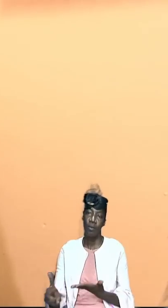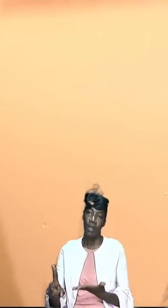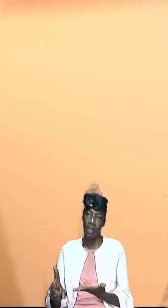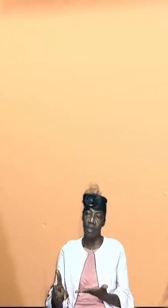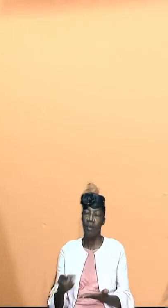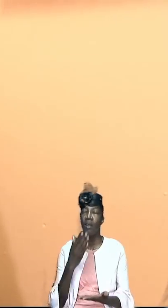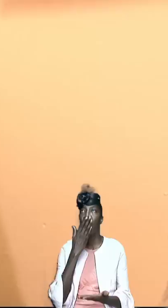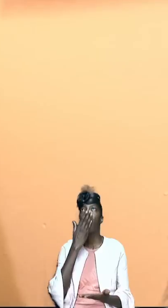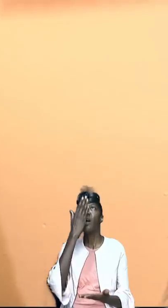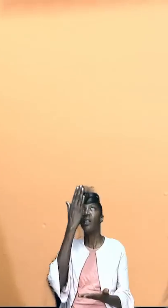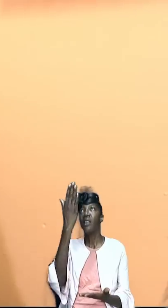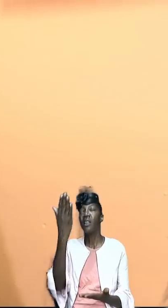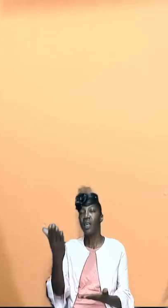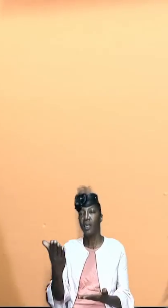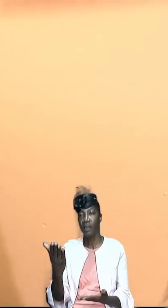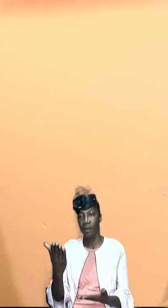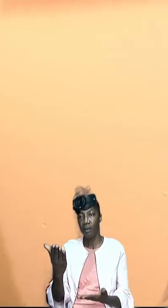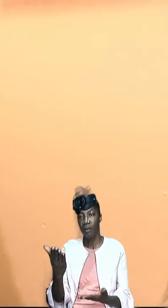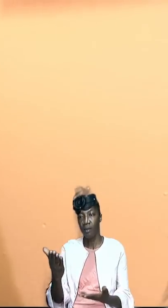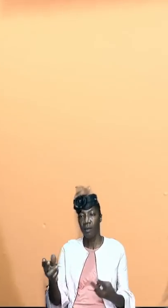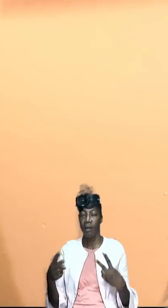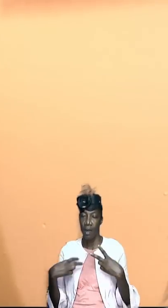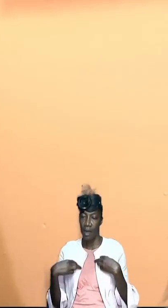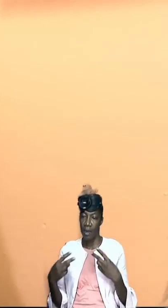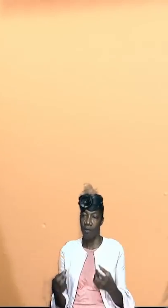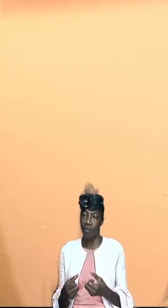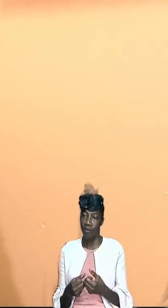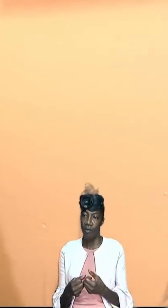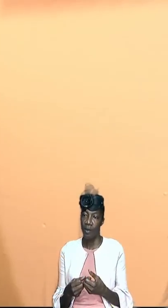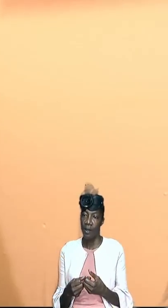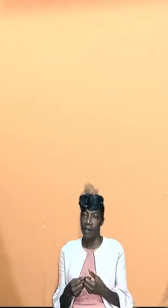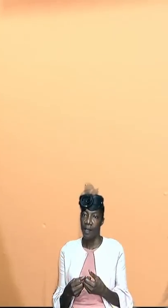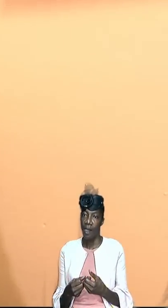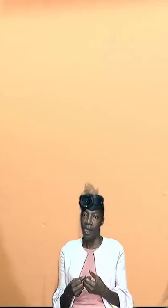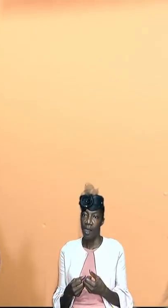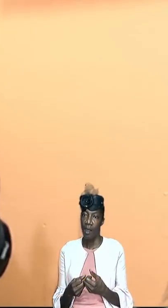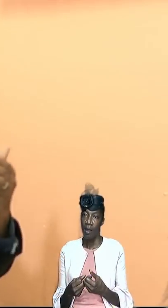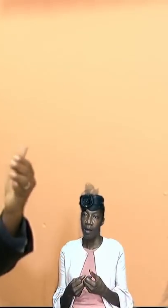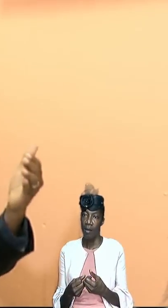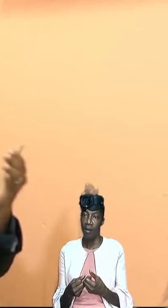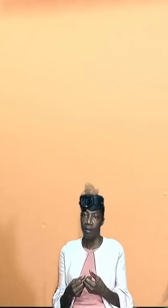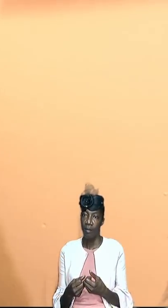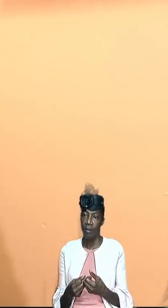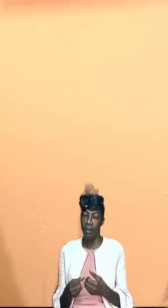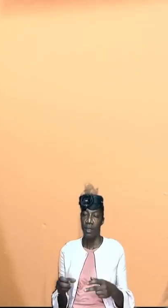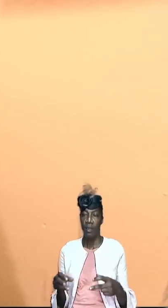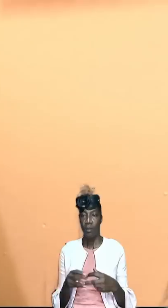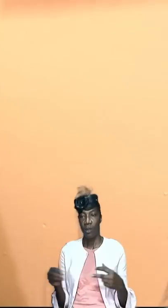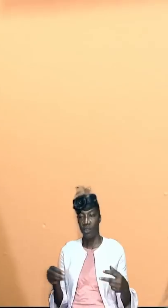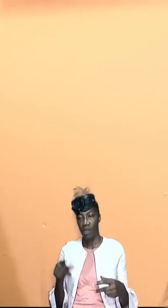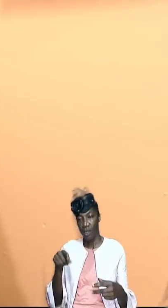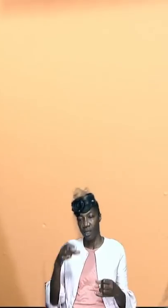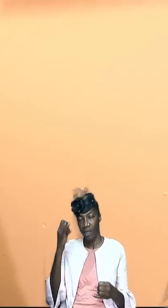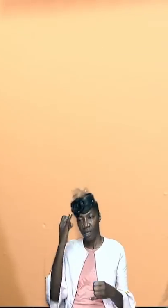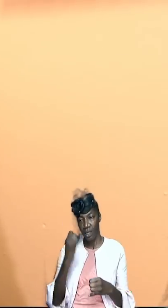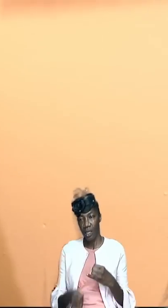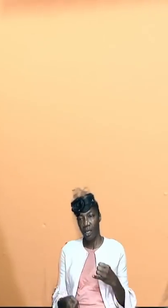God thanks, and we have been especially in this